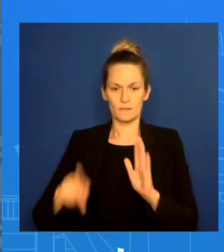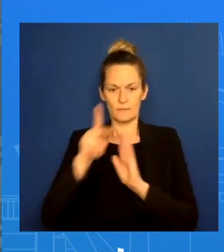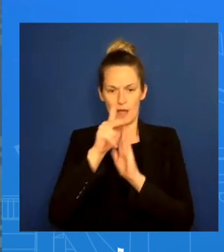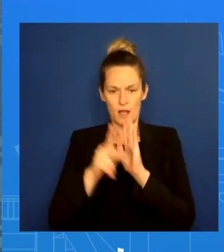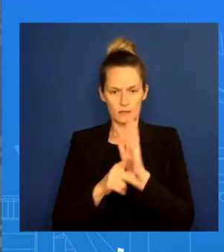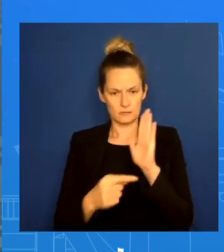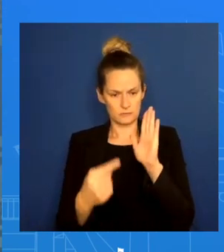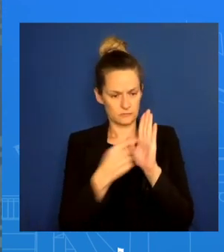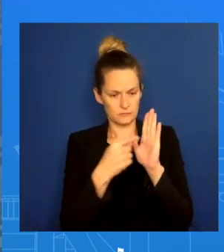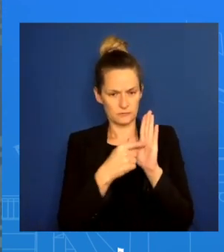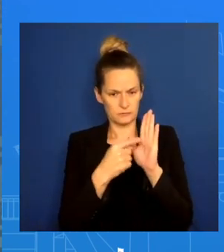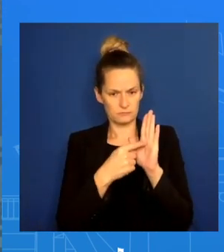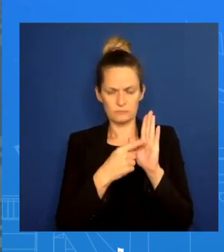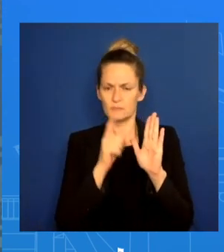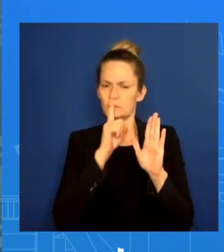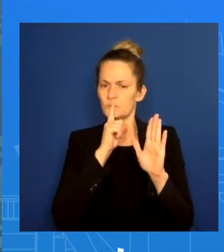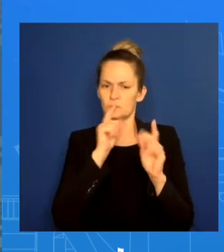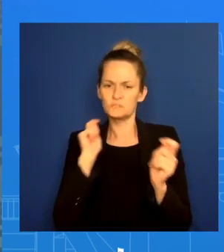see